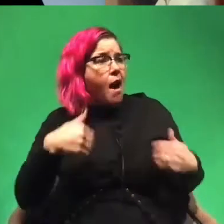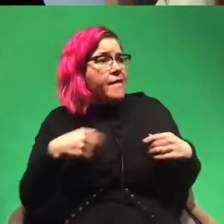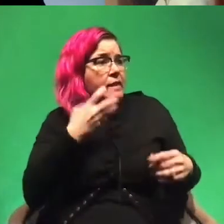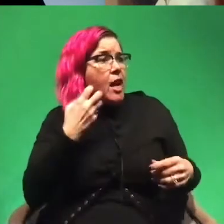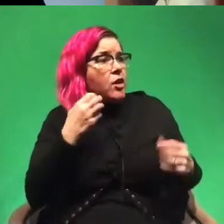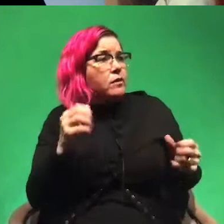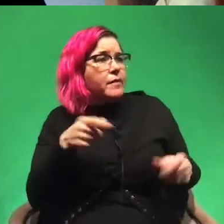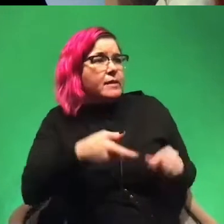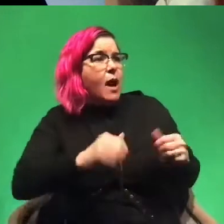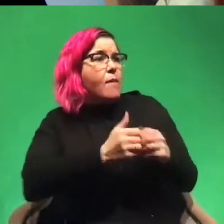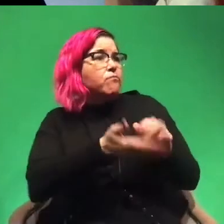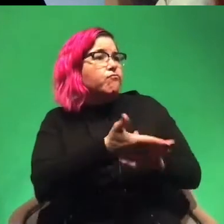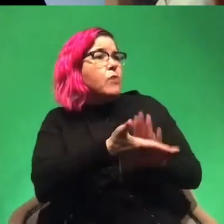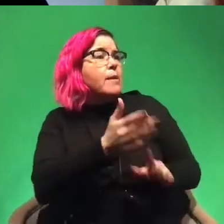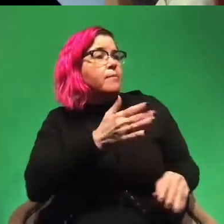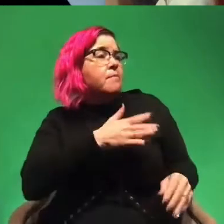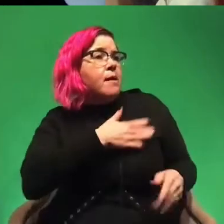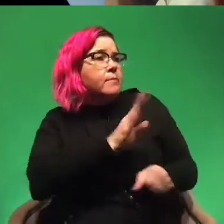is how we're running our business.